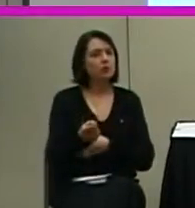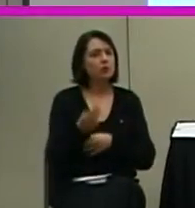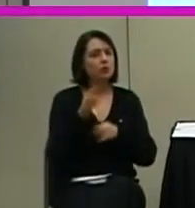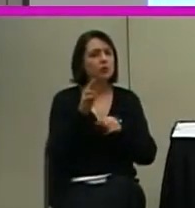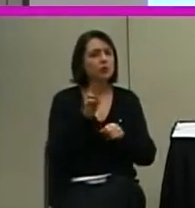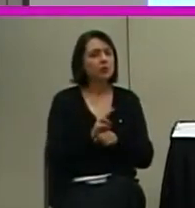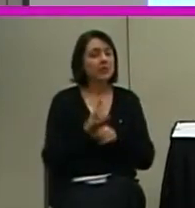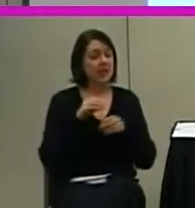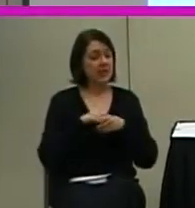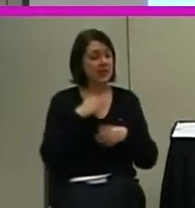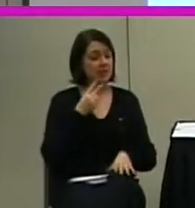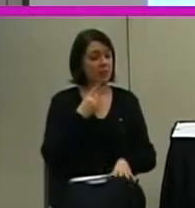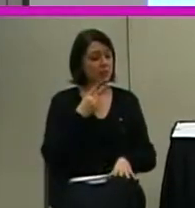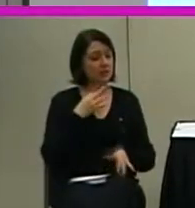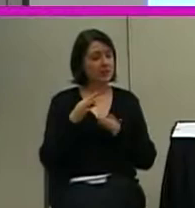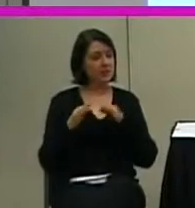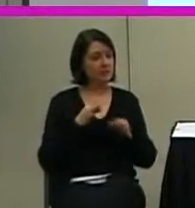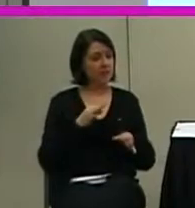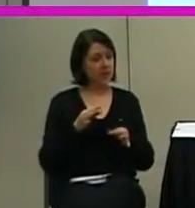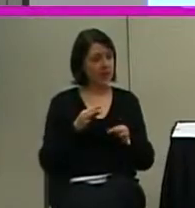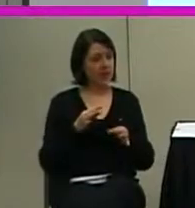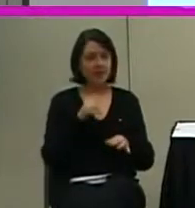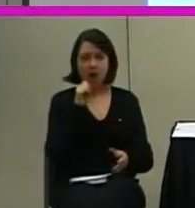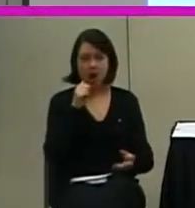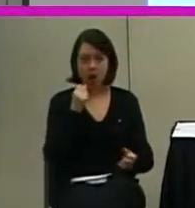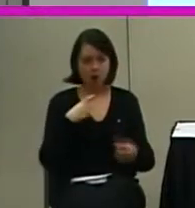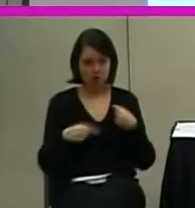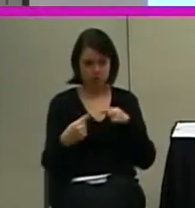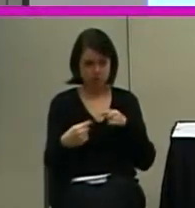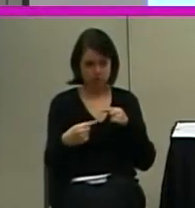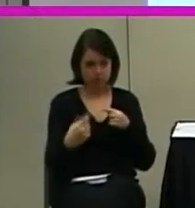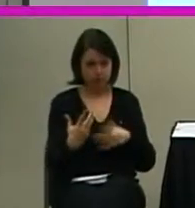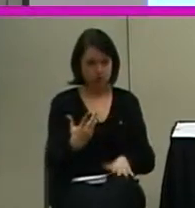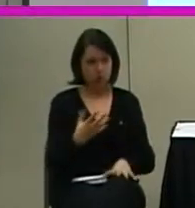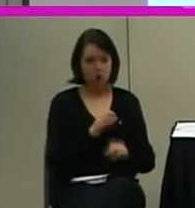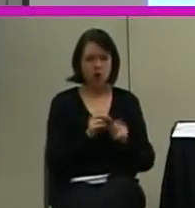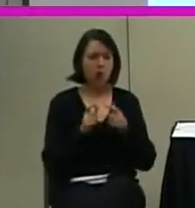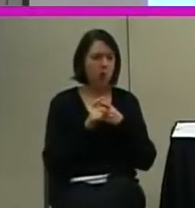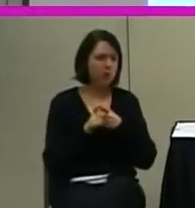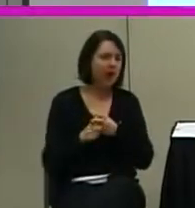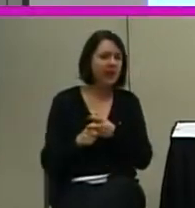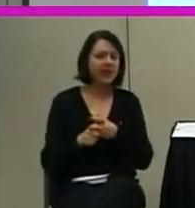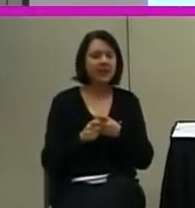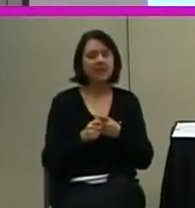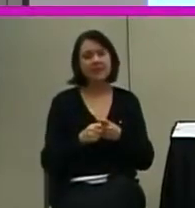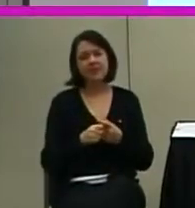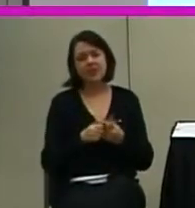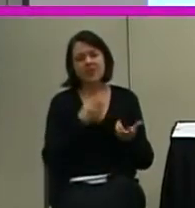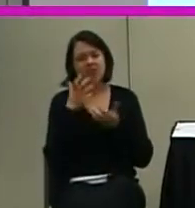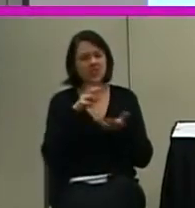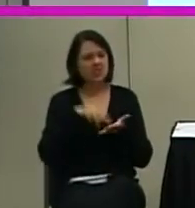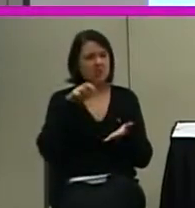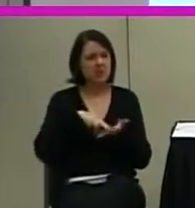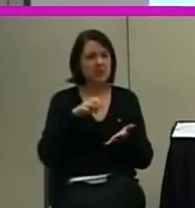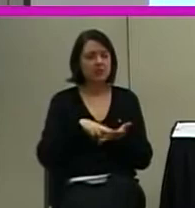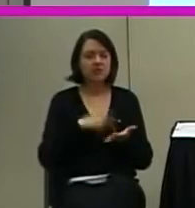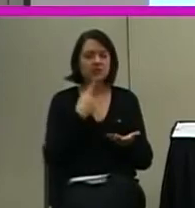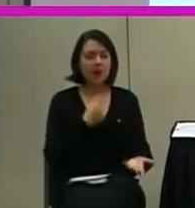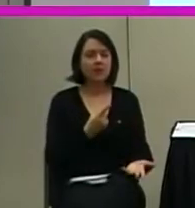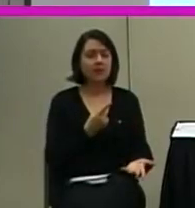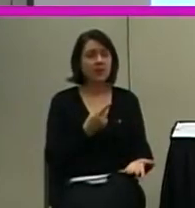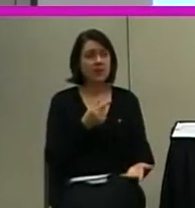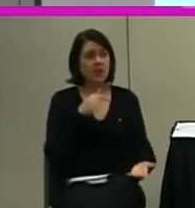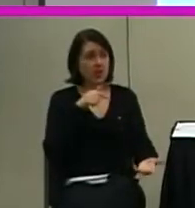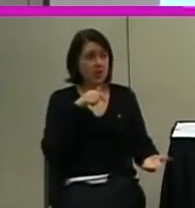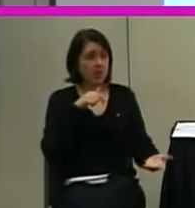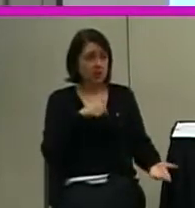an inside voice and explain instead of argue. No running and yelling, no jumping around, no screaming, just say,